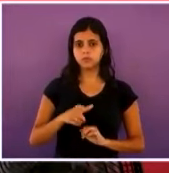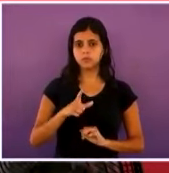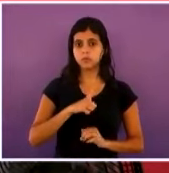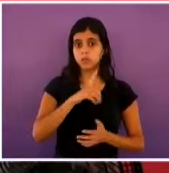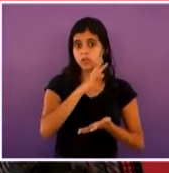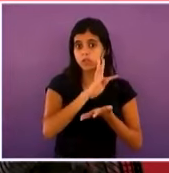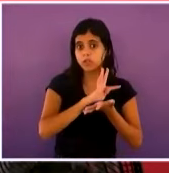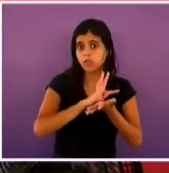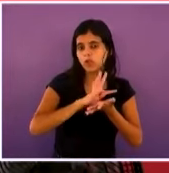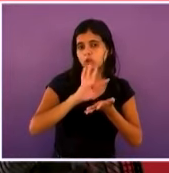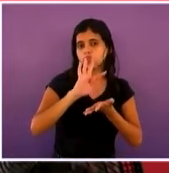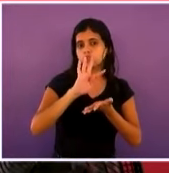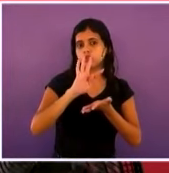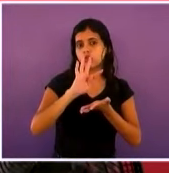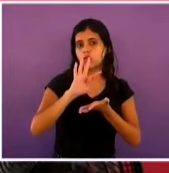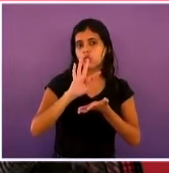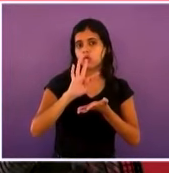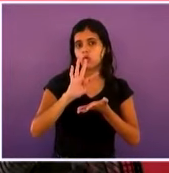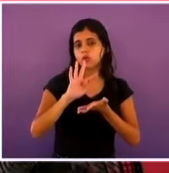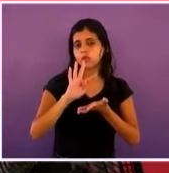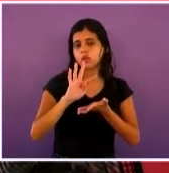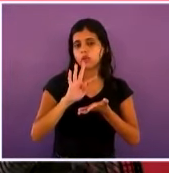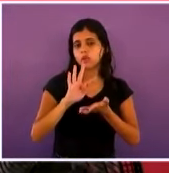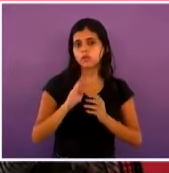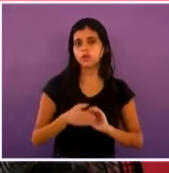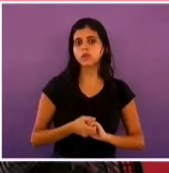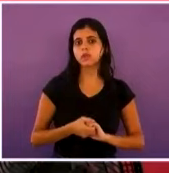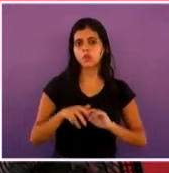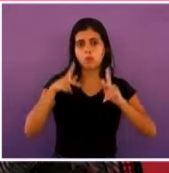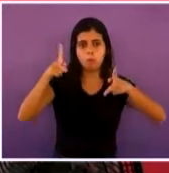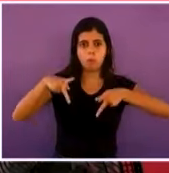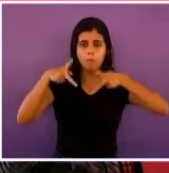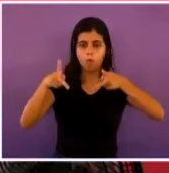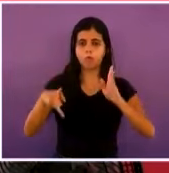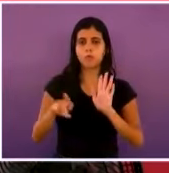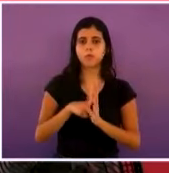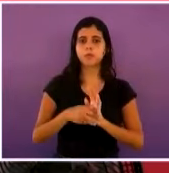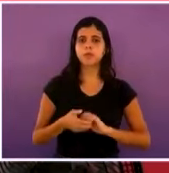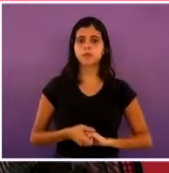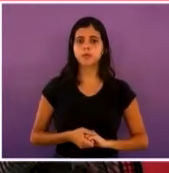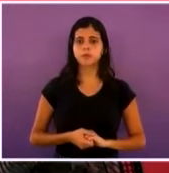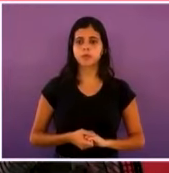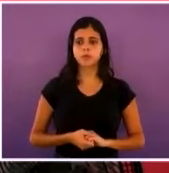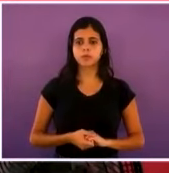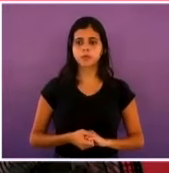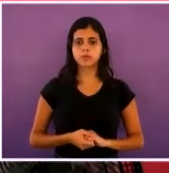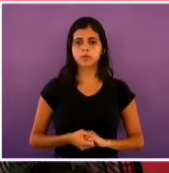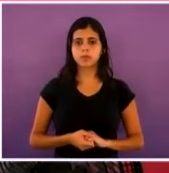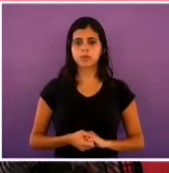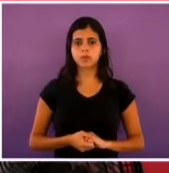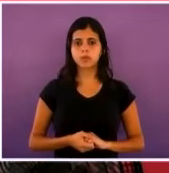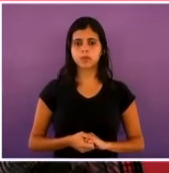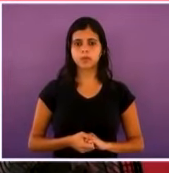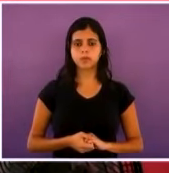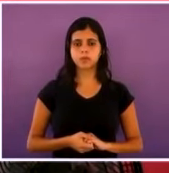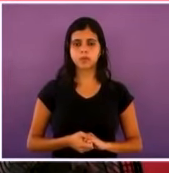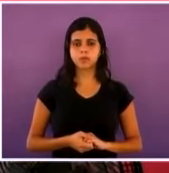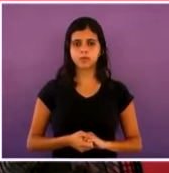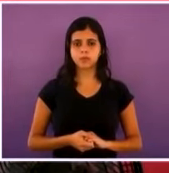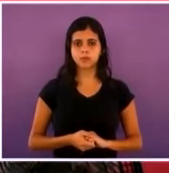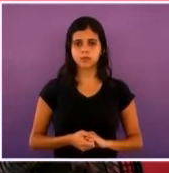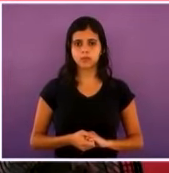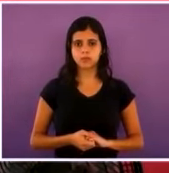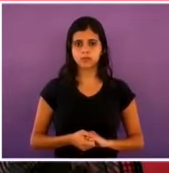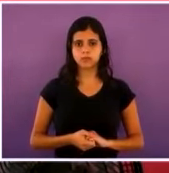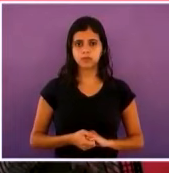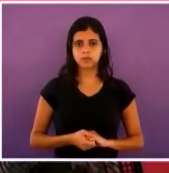chamada da teologia do povo, teologia del pueblo. And the idea is that theology is not done